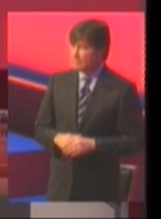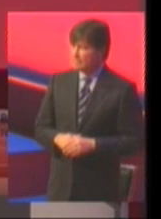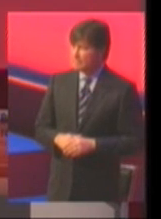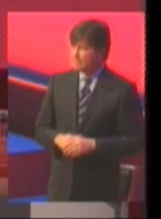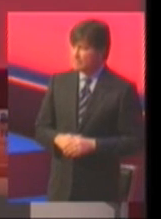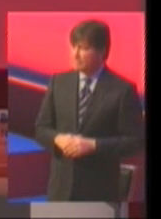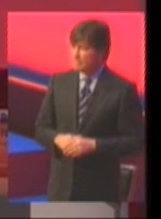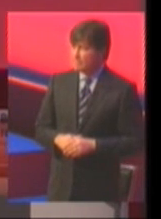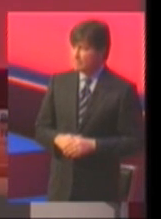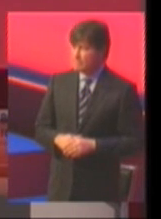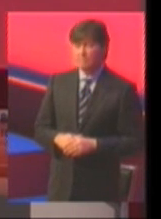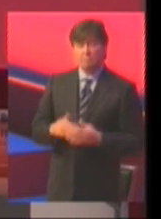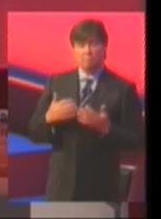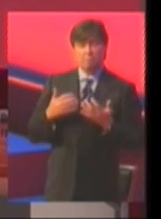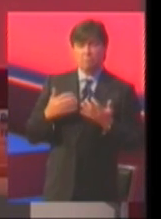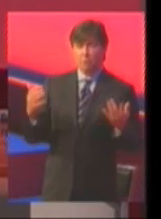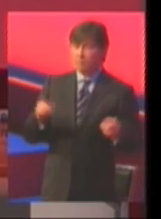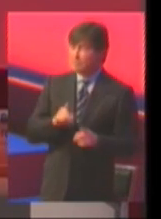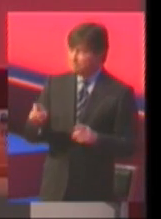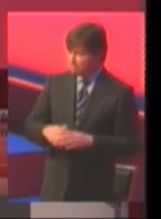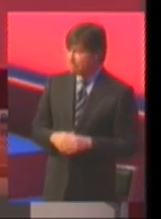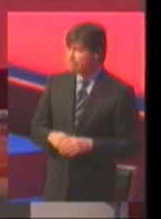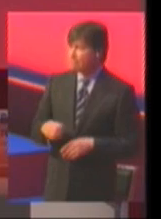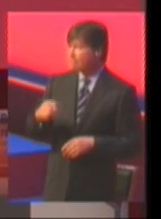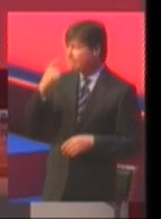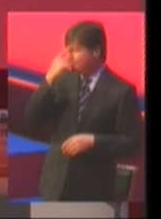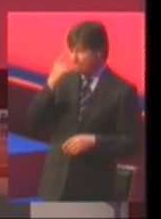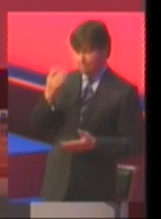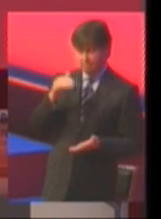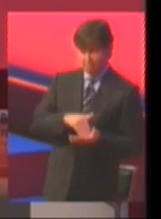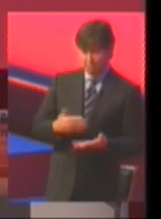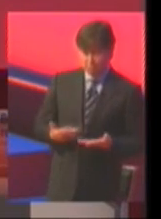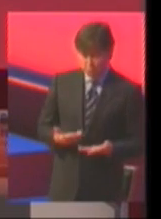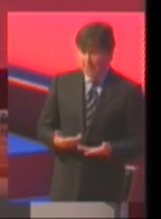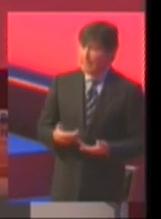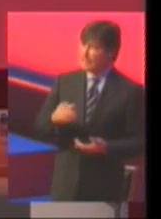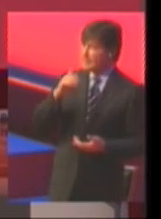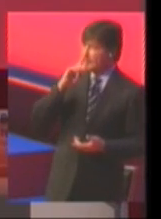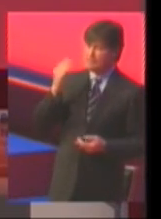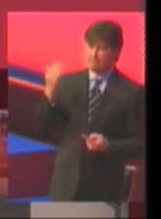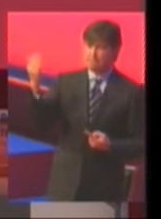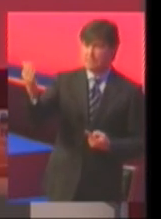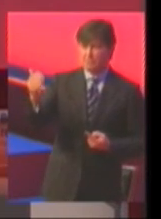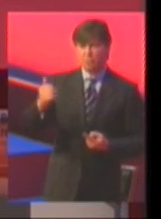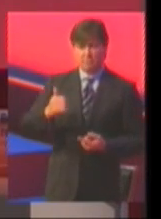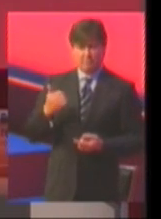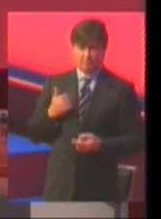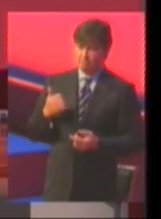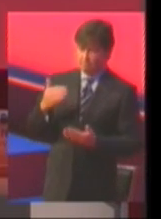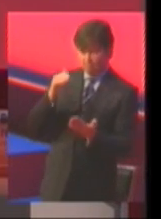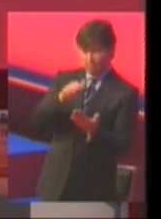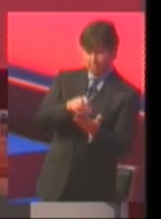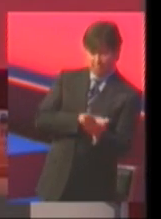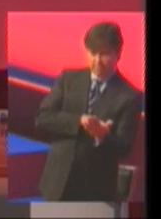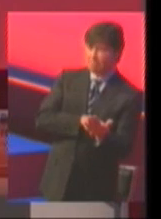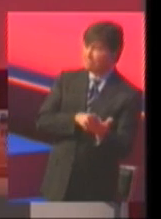Now, Conference, I considered coming to this rostrum and giving you a speech about the proud record of achievement in the field of